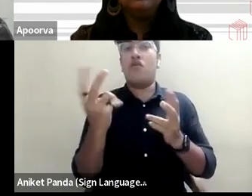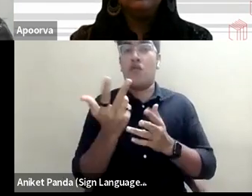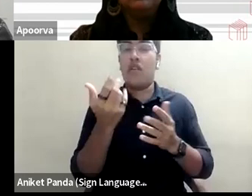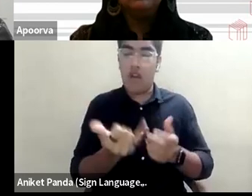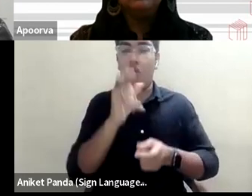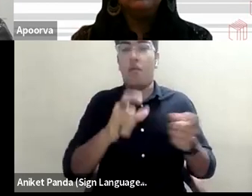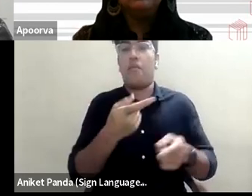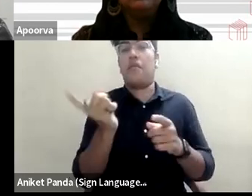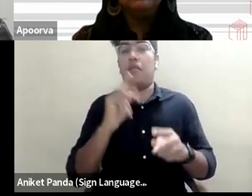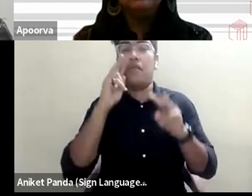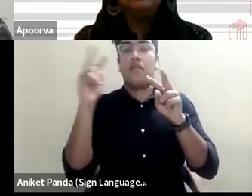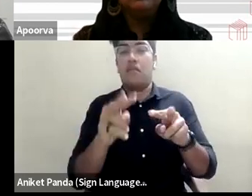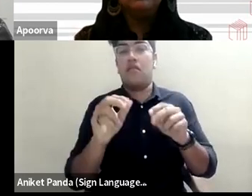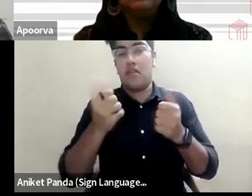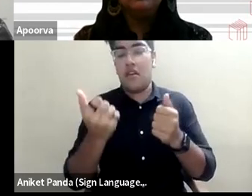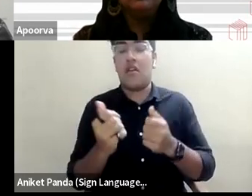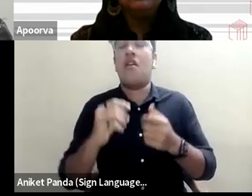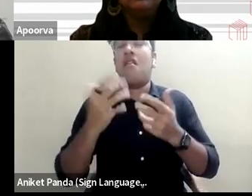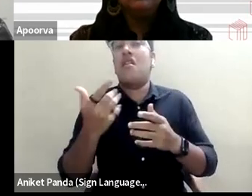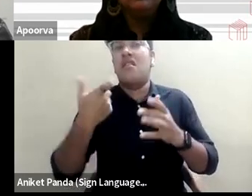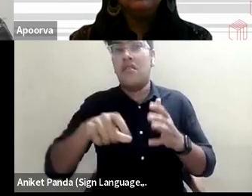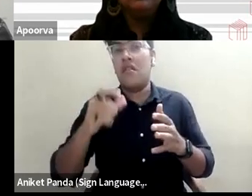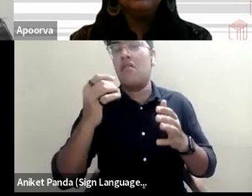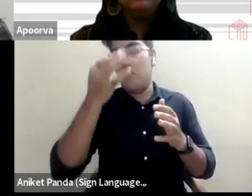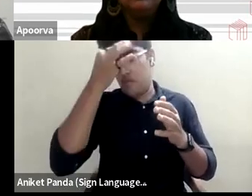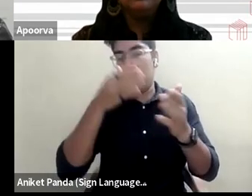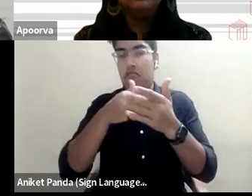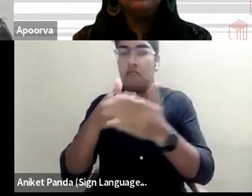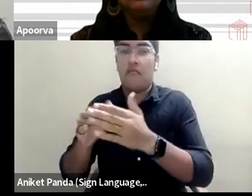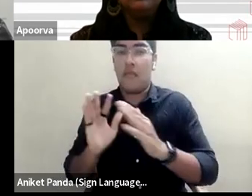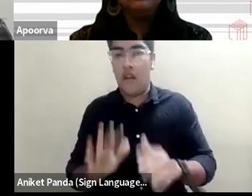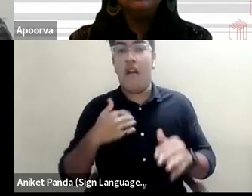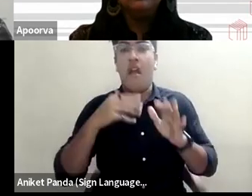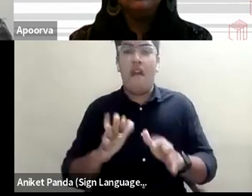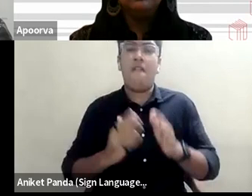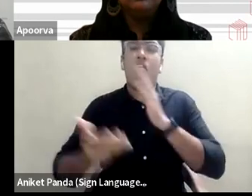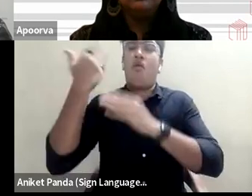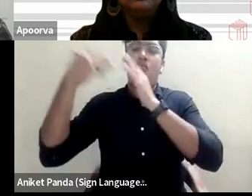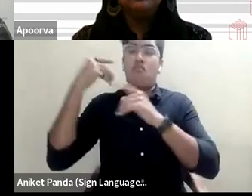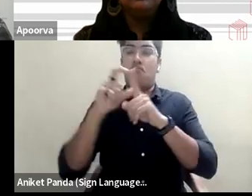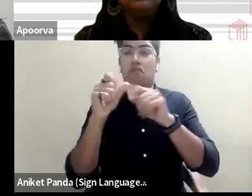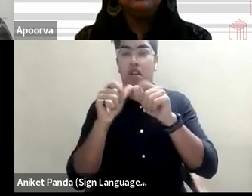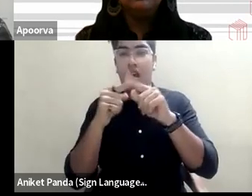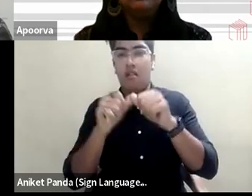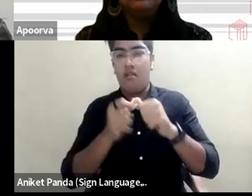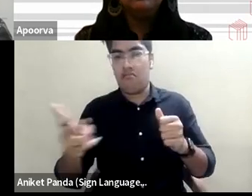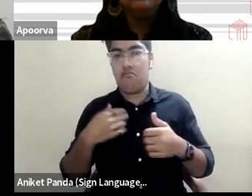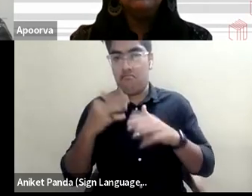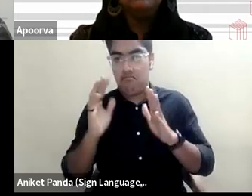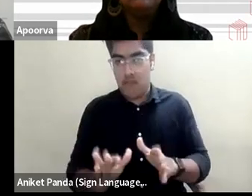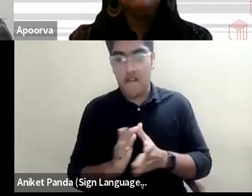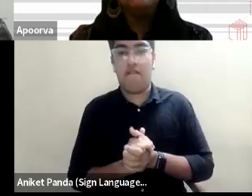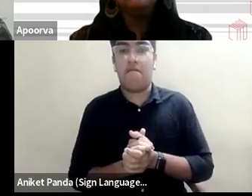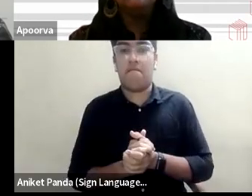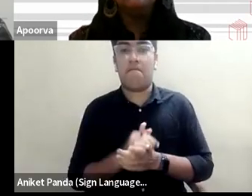But unfortunately, that's not really the case. We have a lot of historical data on, the big judgments that have been given. They've really changed the way